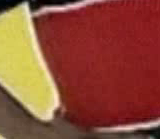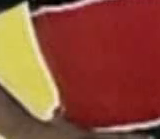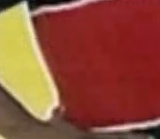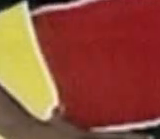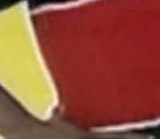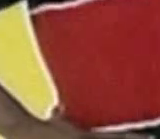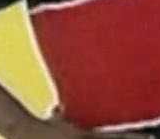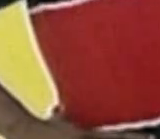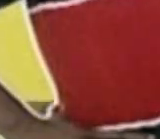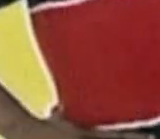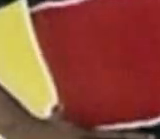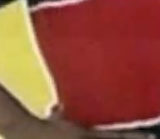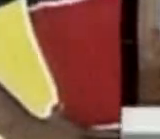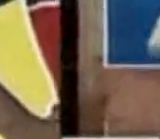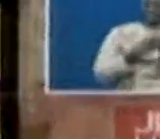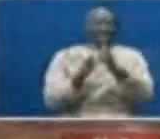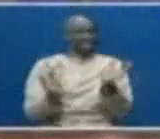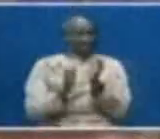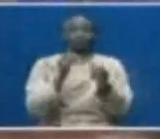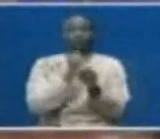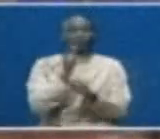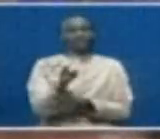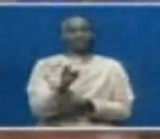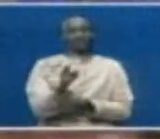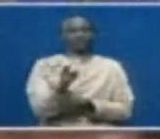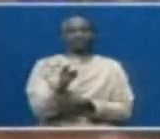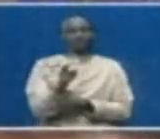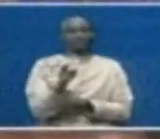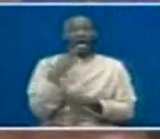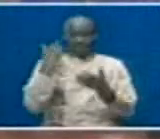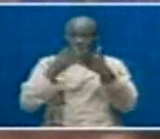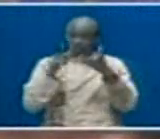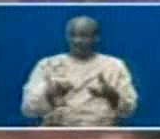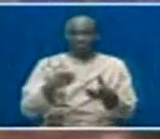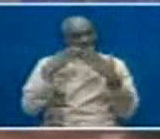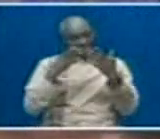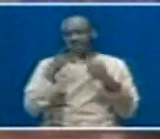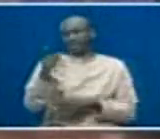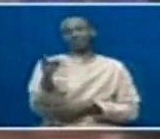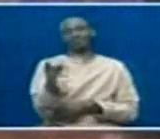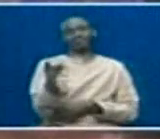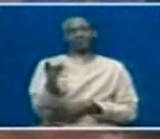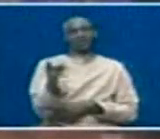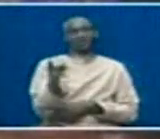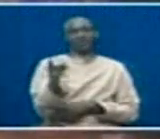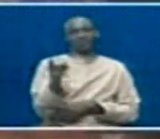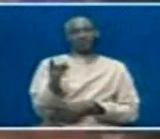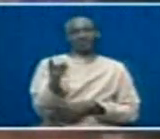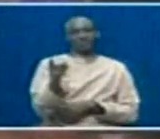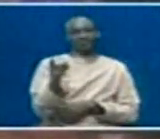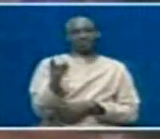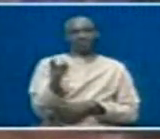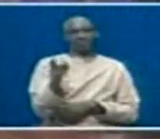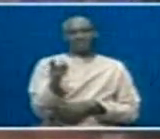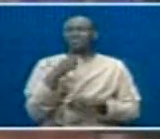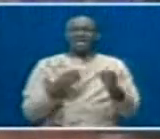instrumental to exactly what I did. And until this very day, I appreciate whatever he did. I mean, I can't